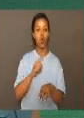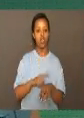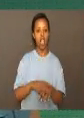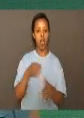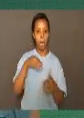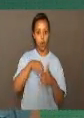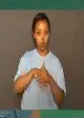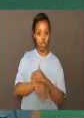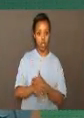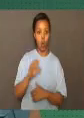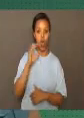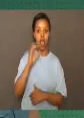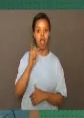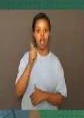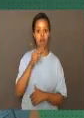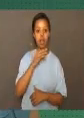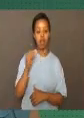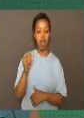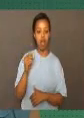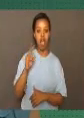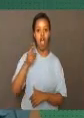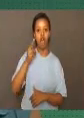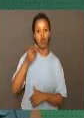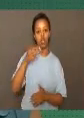contain carbon and hydrogen.